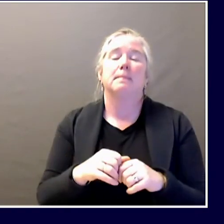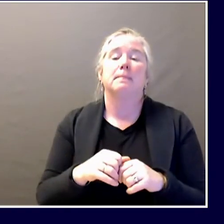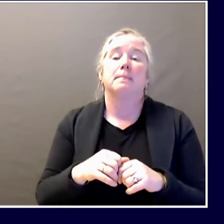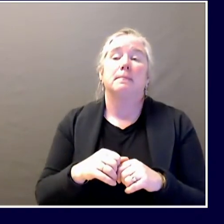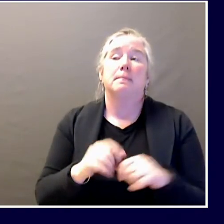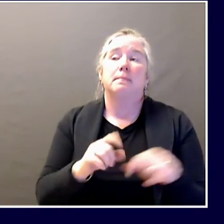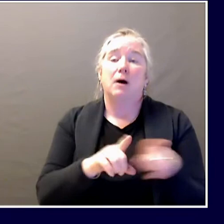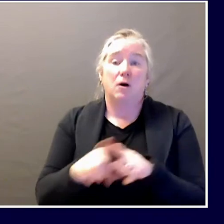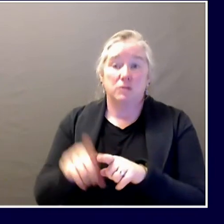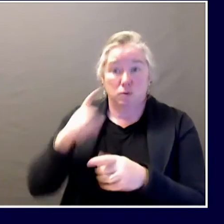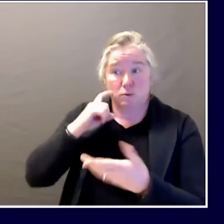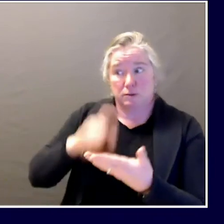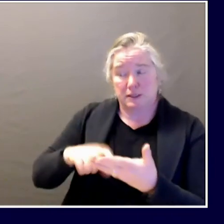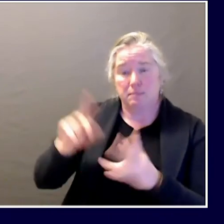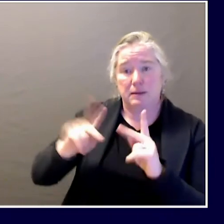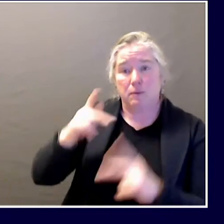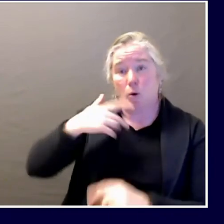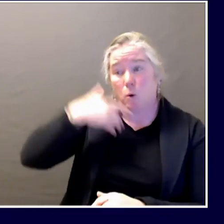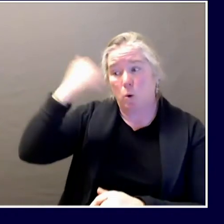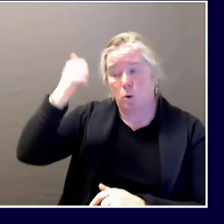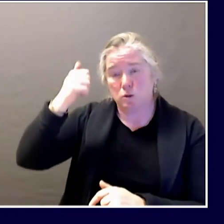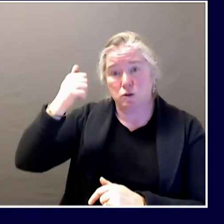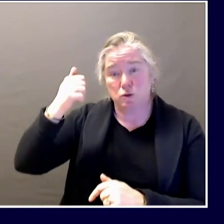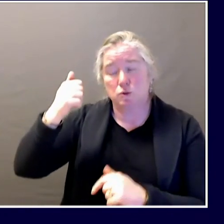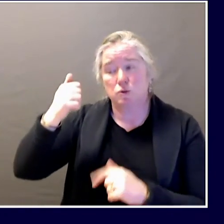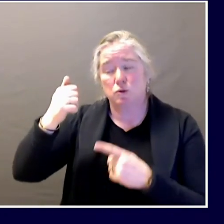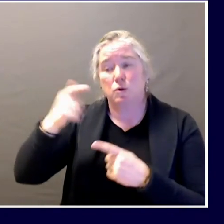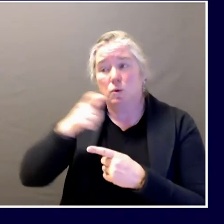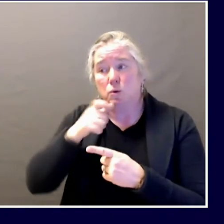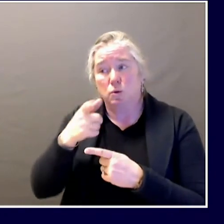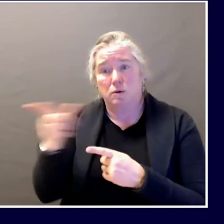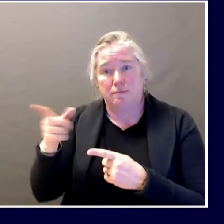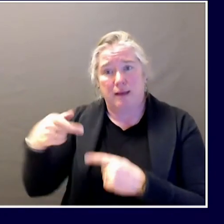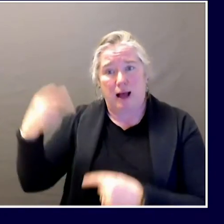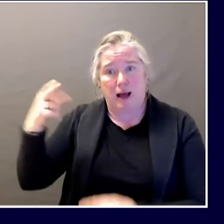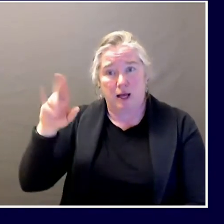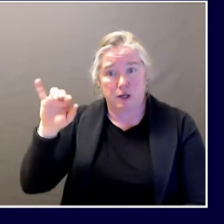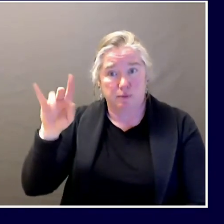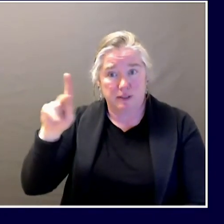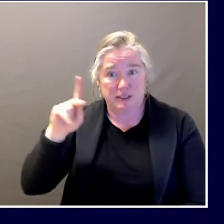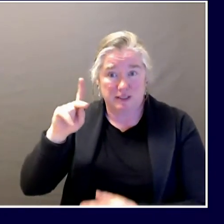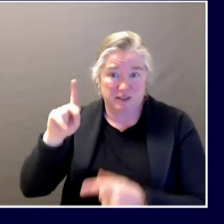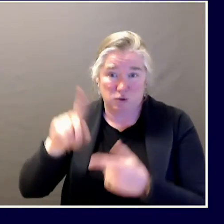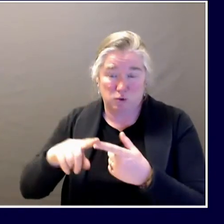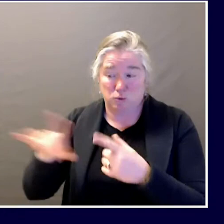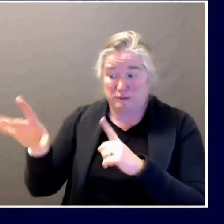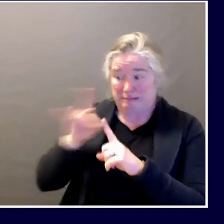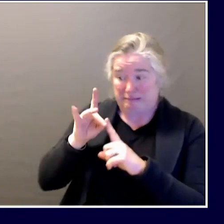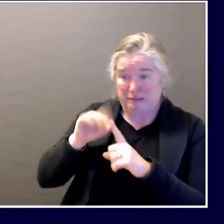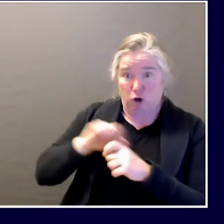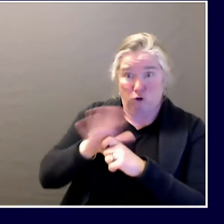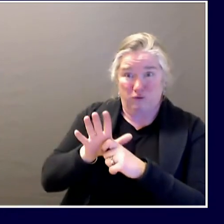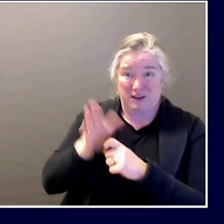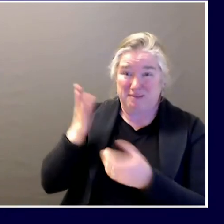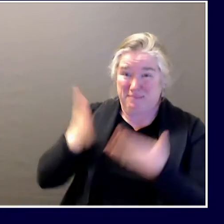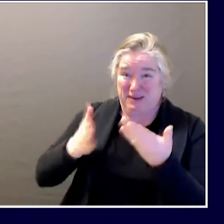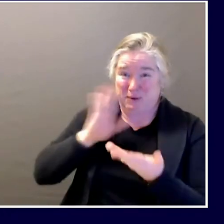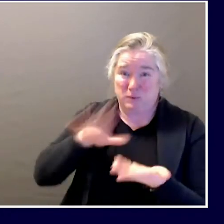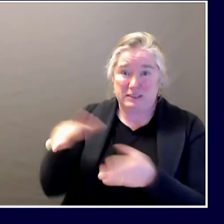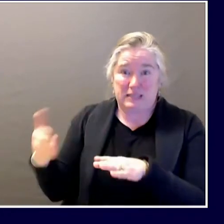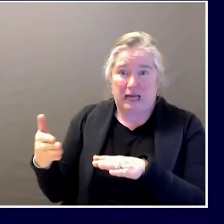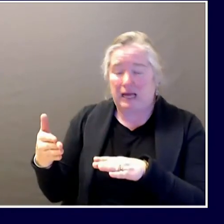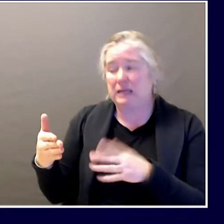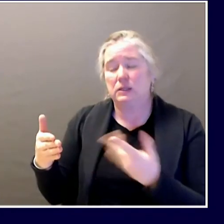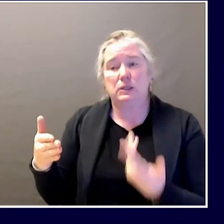Mainers who are themselves at a higher risk for death that we're trying to balance off of. So it's a really, really difficult problem. I wish I had a